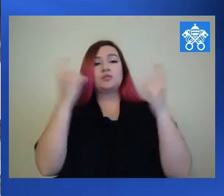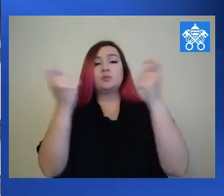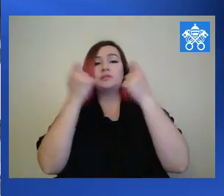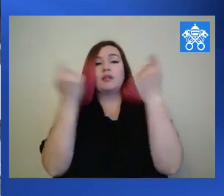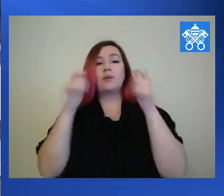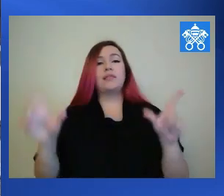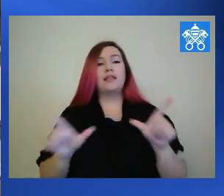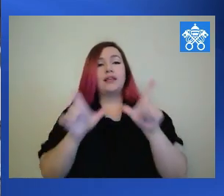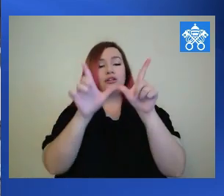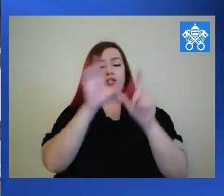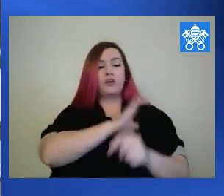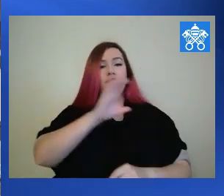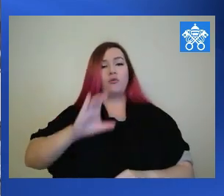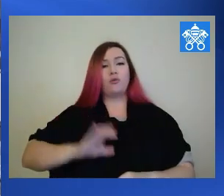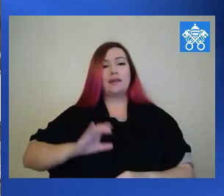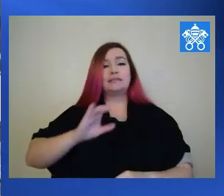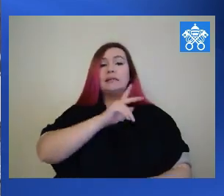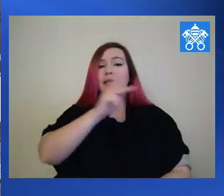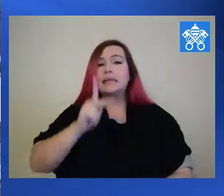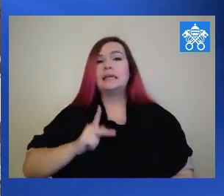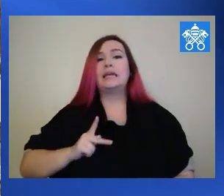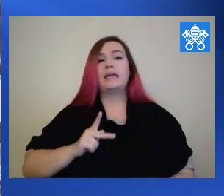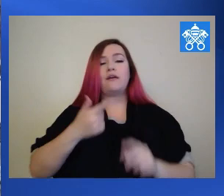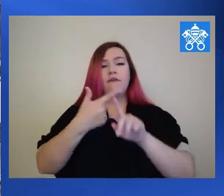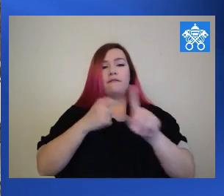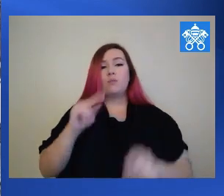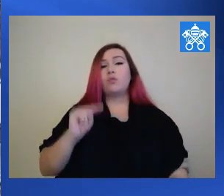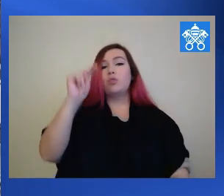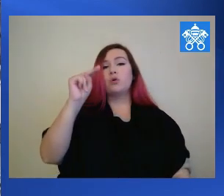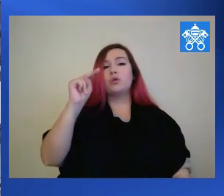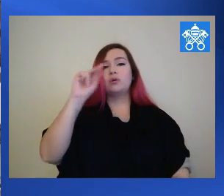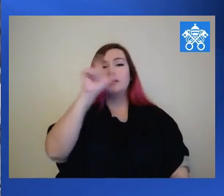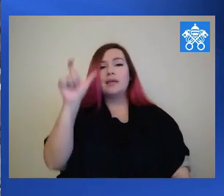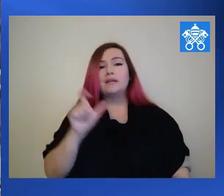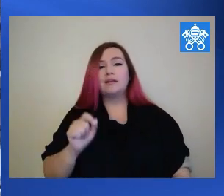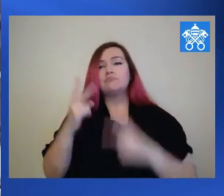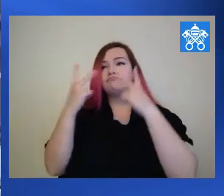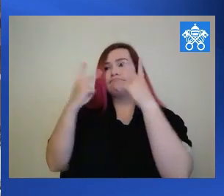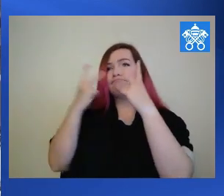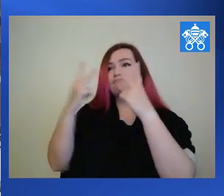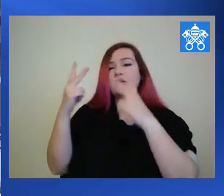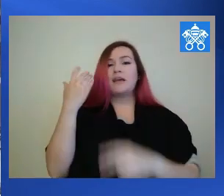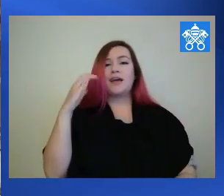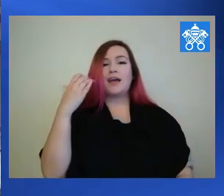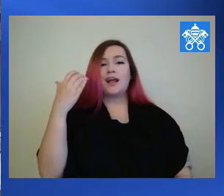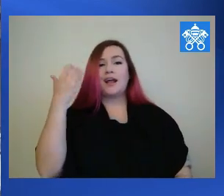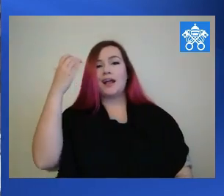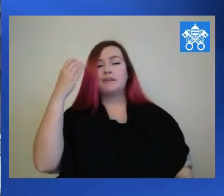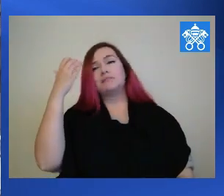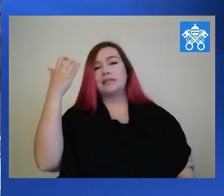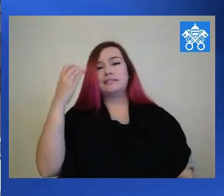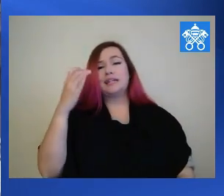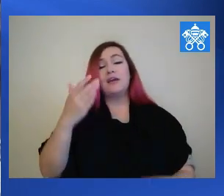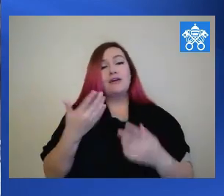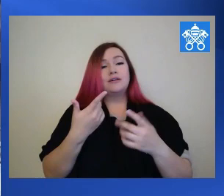Christ the King from Asti in northern Italy, where he will be going to visit a cousin of his. On behalf